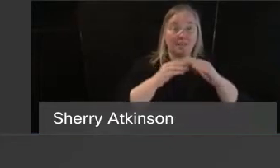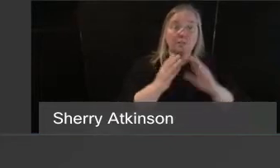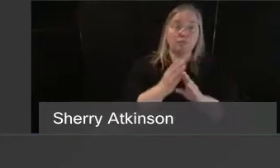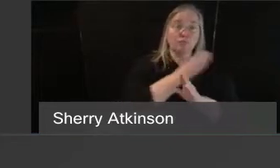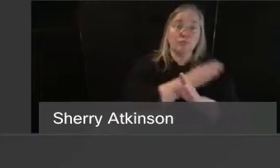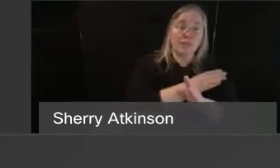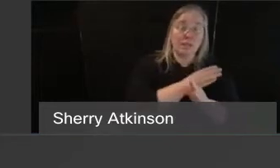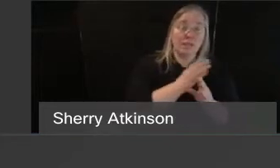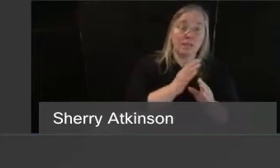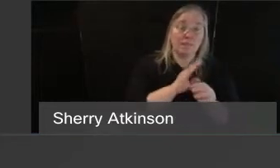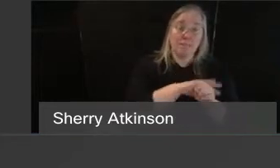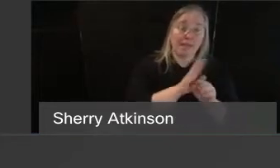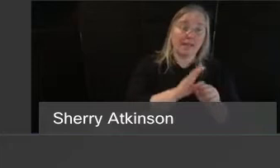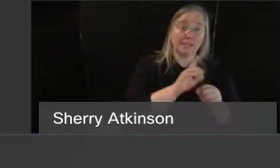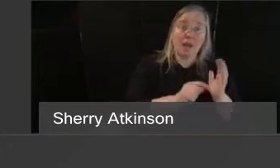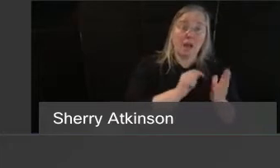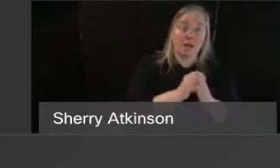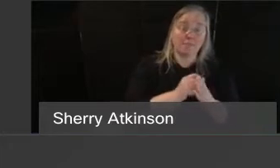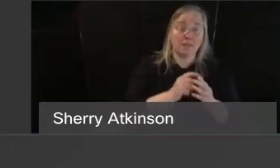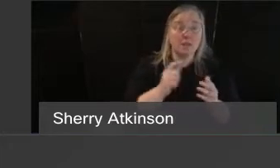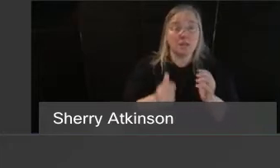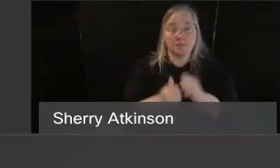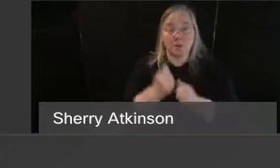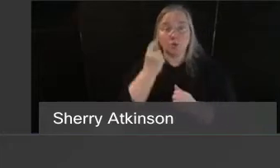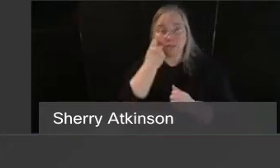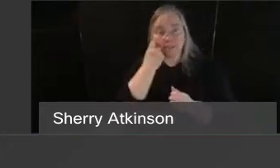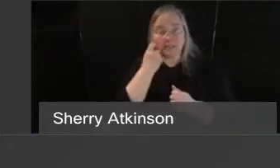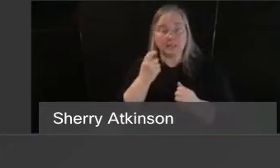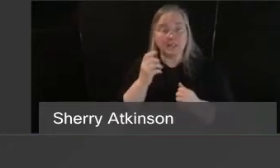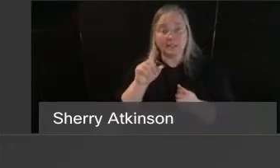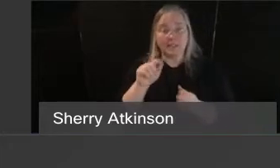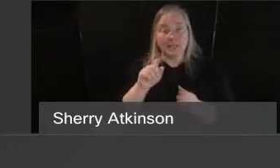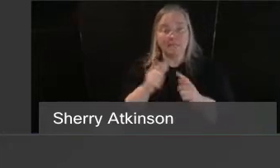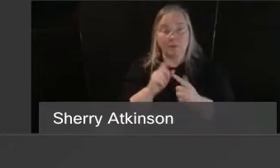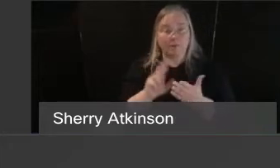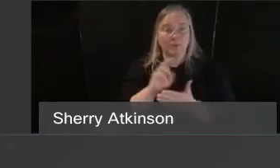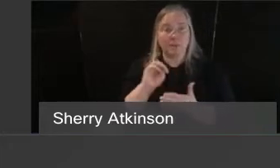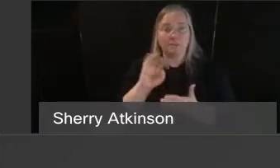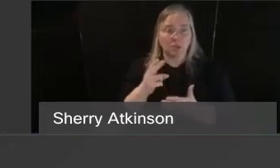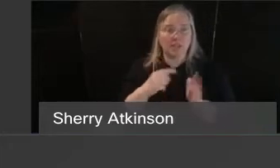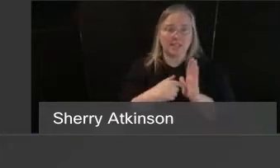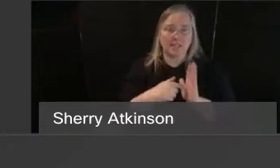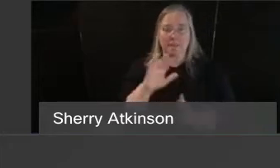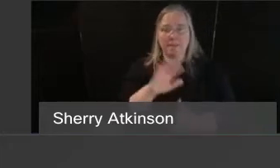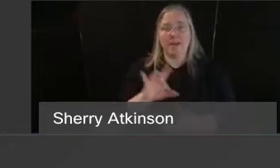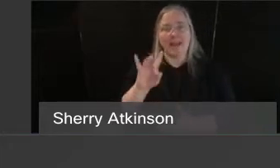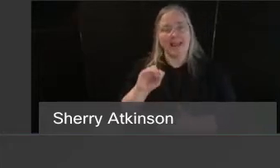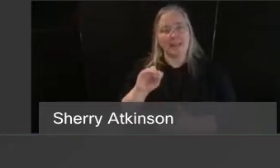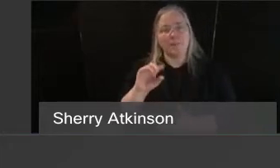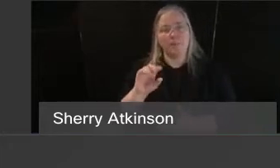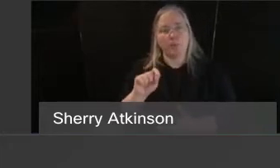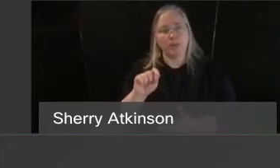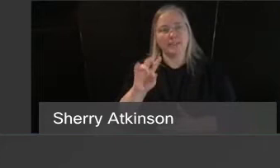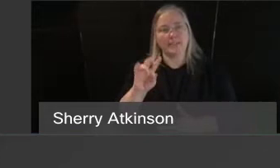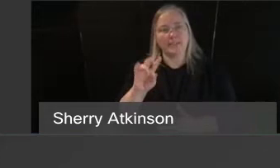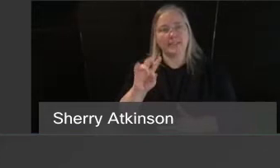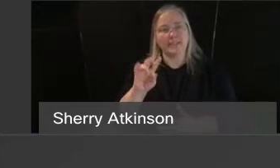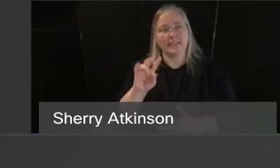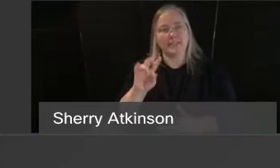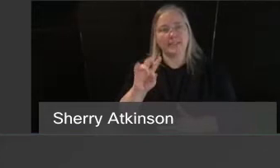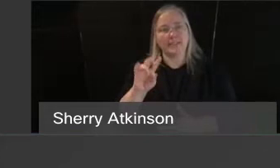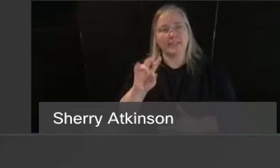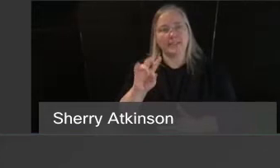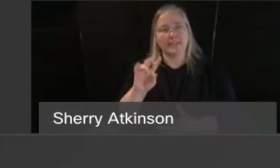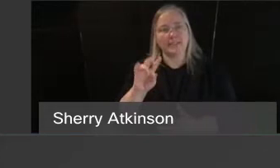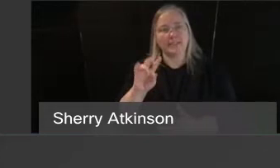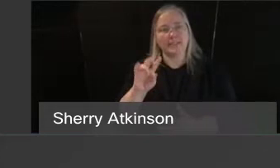times. Again, most recent data from the University of Michigan indicates about 80.7. 100 is sort of the baseline measure, and you can